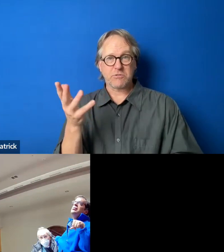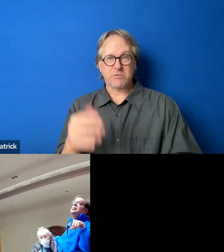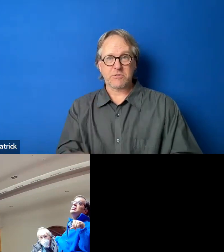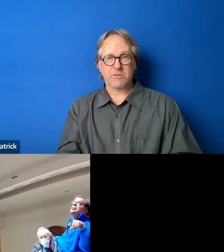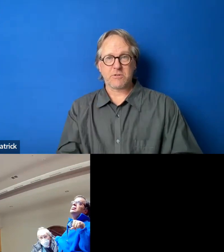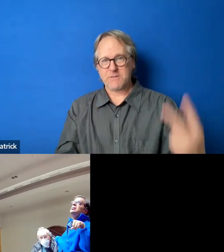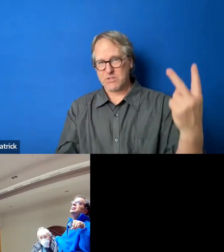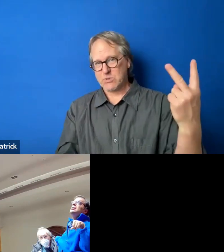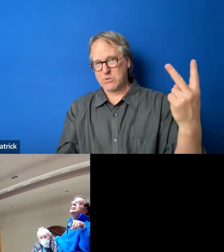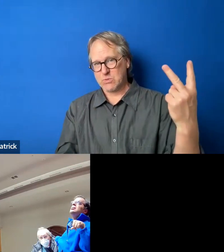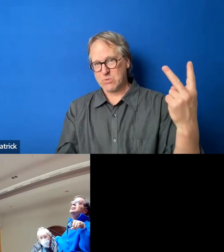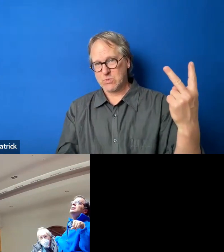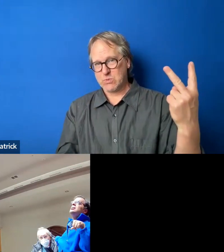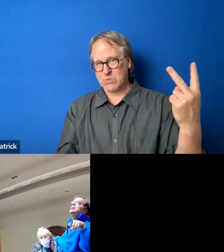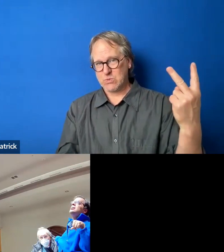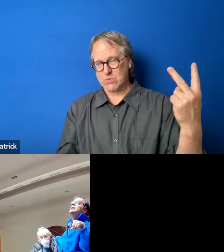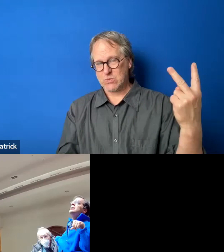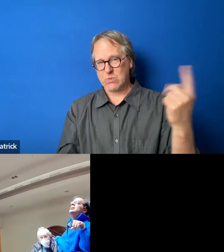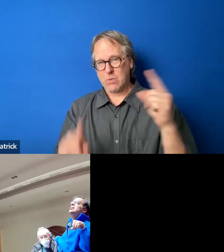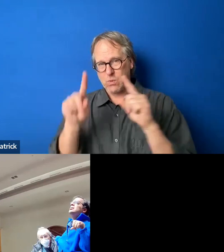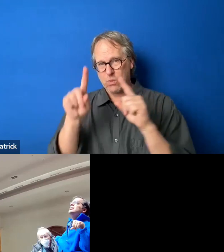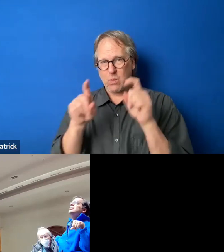two questions left here.